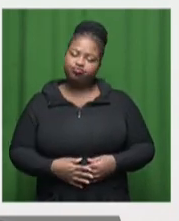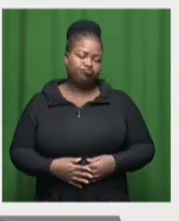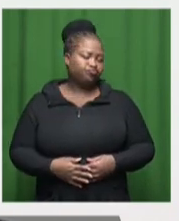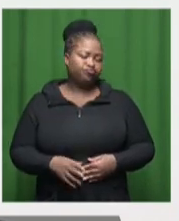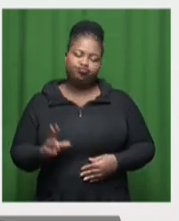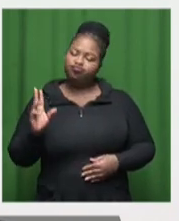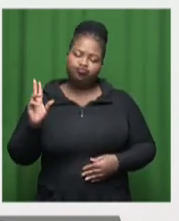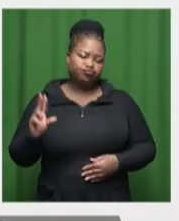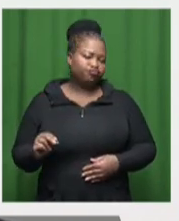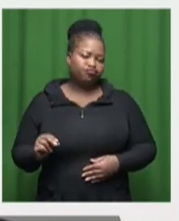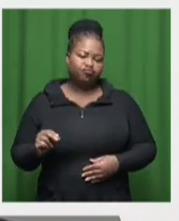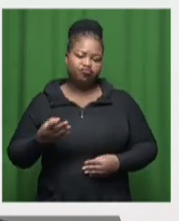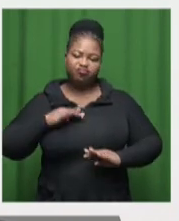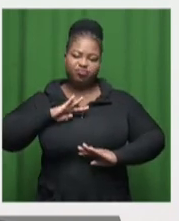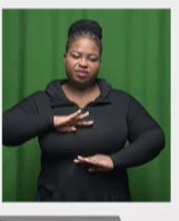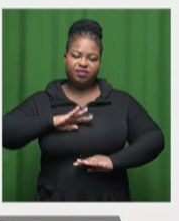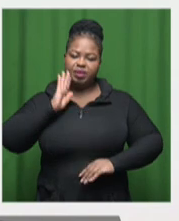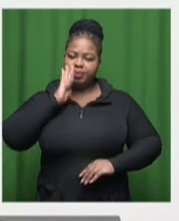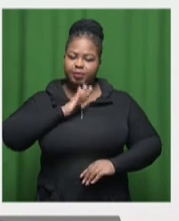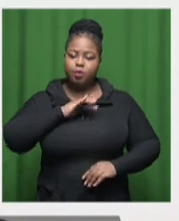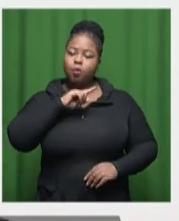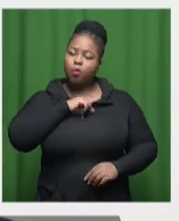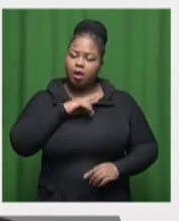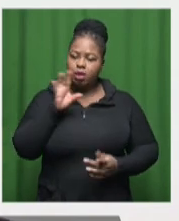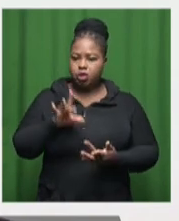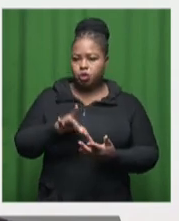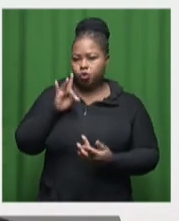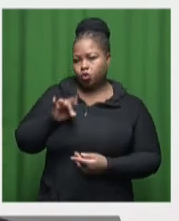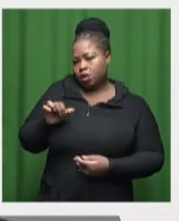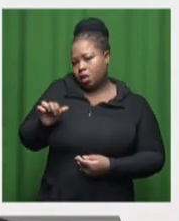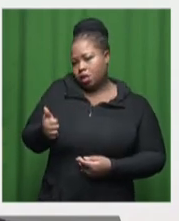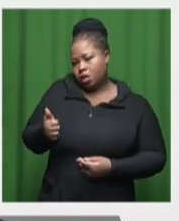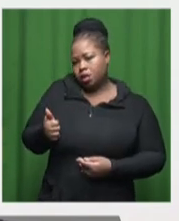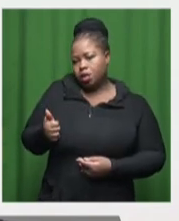voters and citizens, is no. Hence, now they opt for